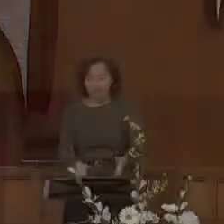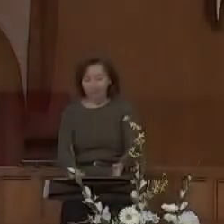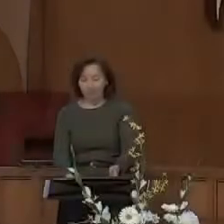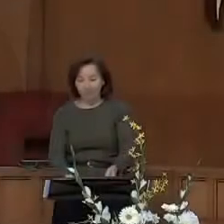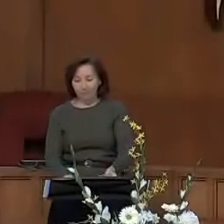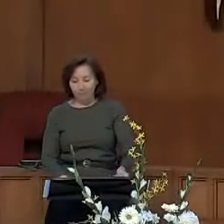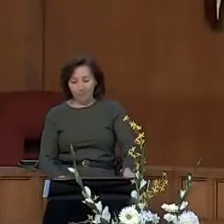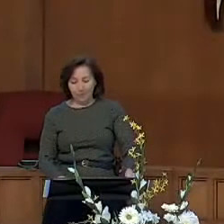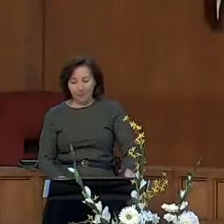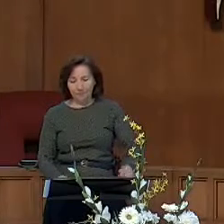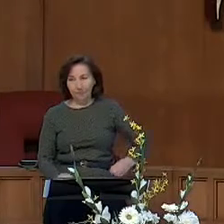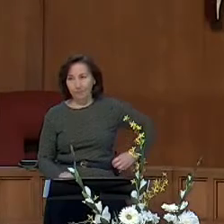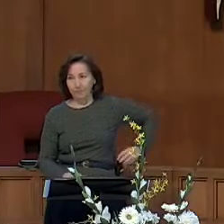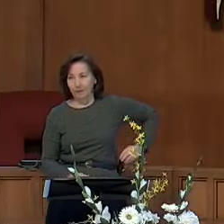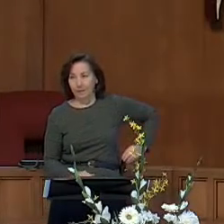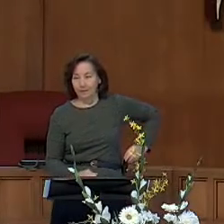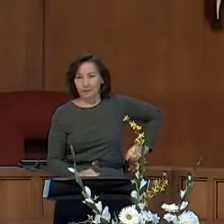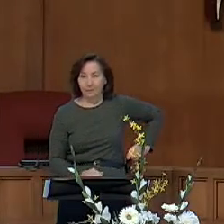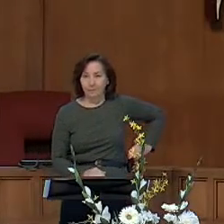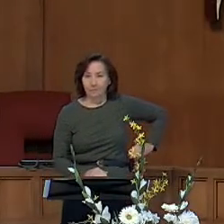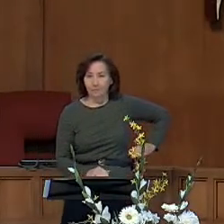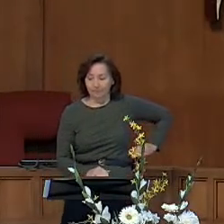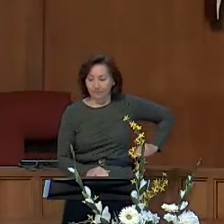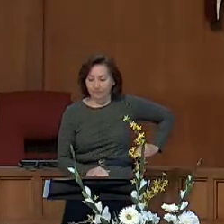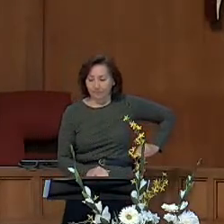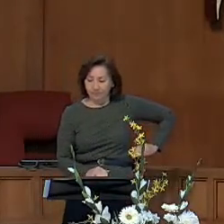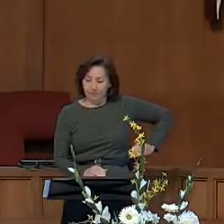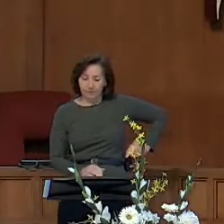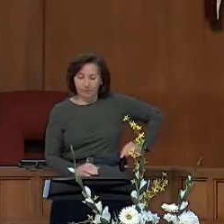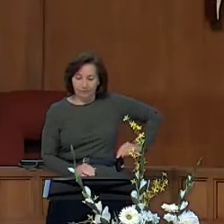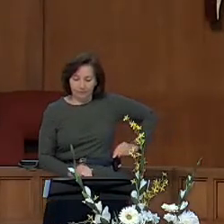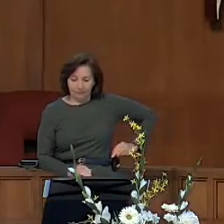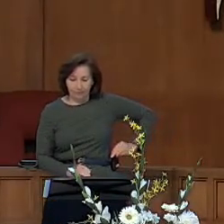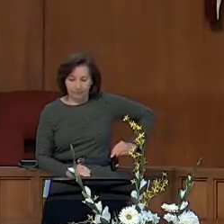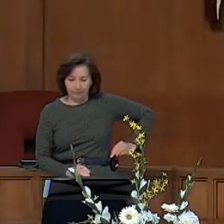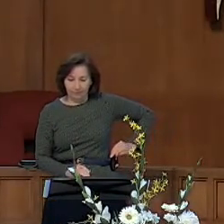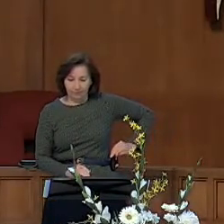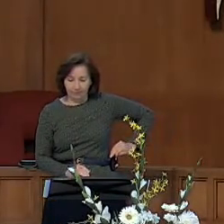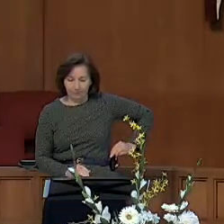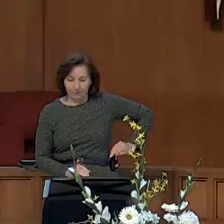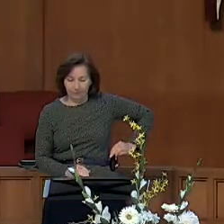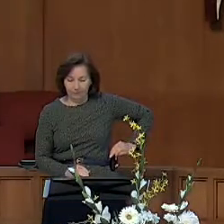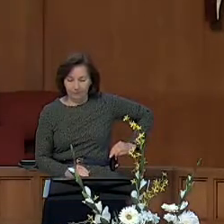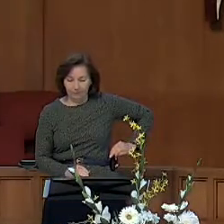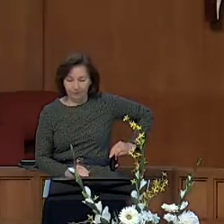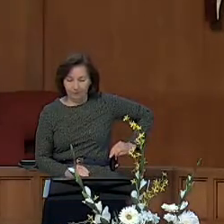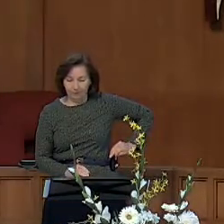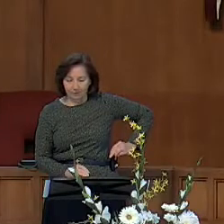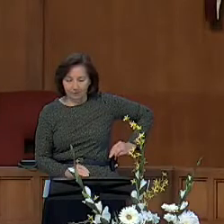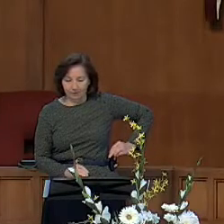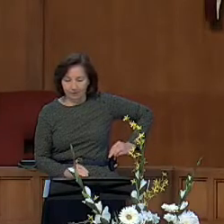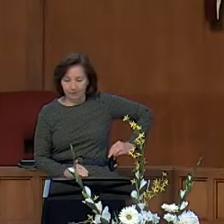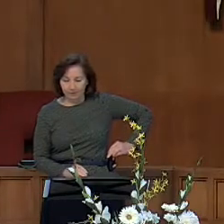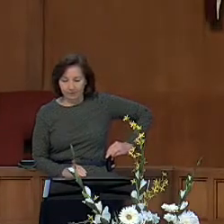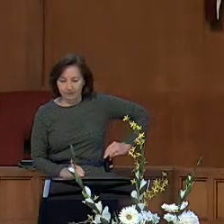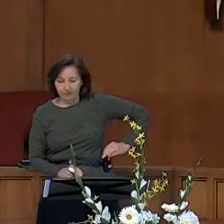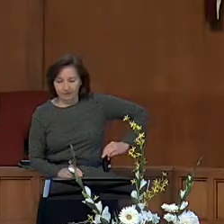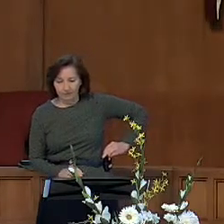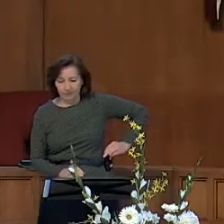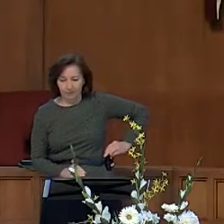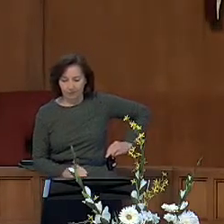Good morning, everyone. Our opening hymn will be hymn 127, Guide Me, O Thou Great Jehovah.